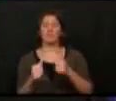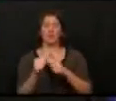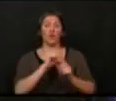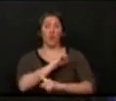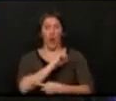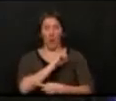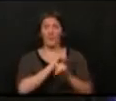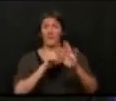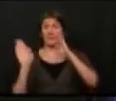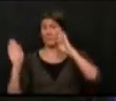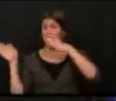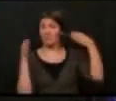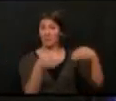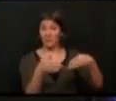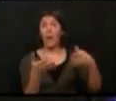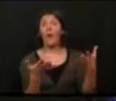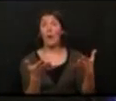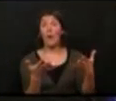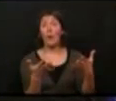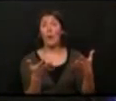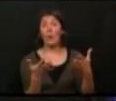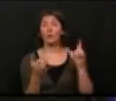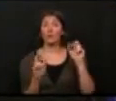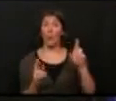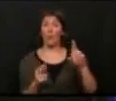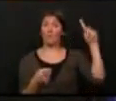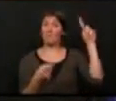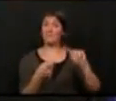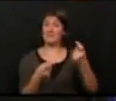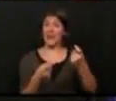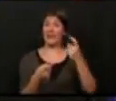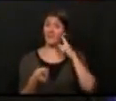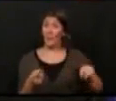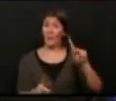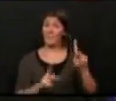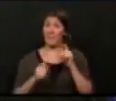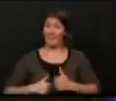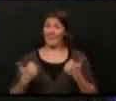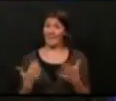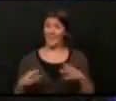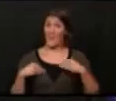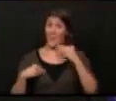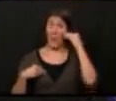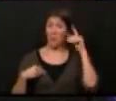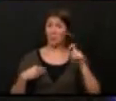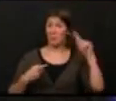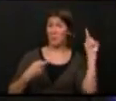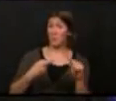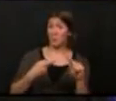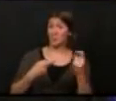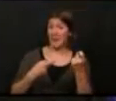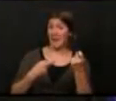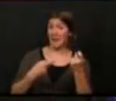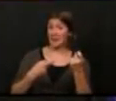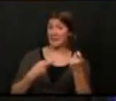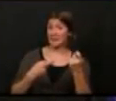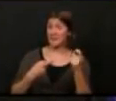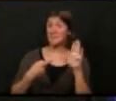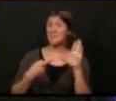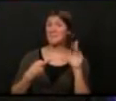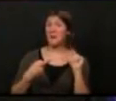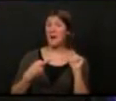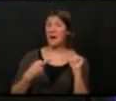should have offered us some measure of tax relief. One of the reasons why that isn't